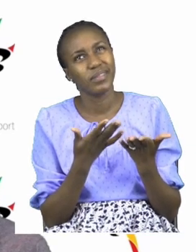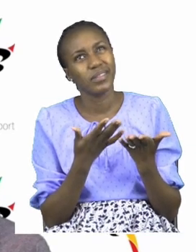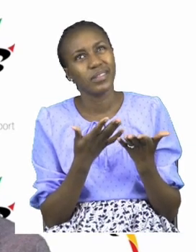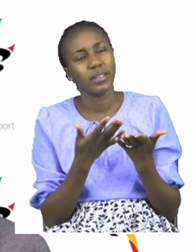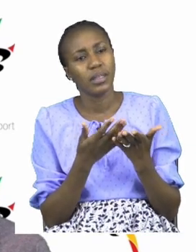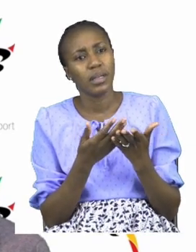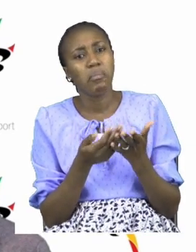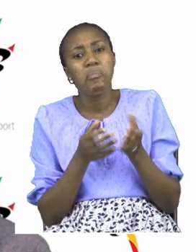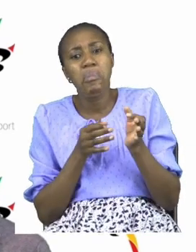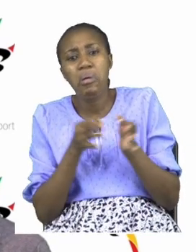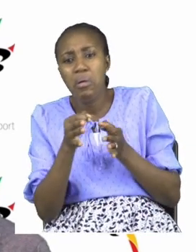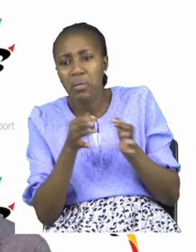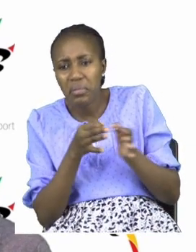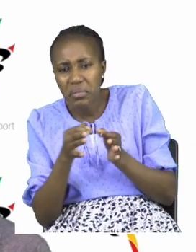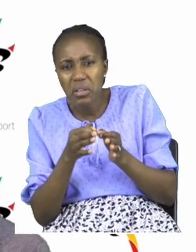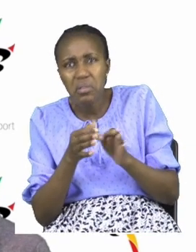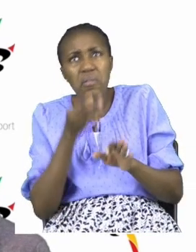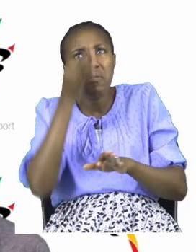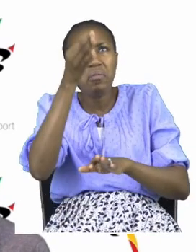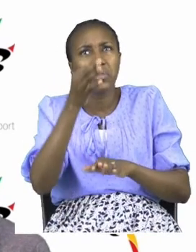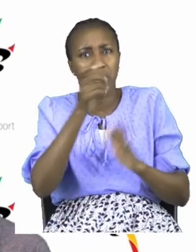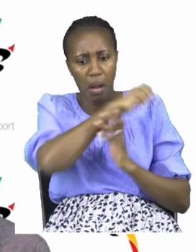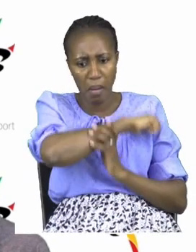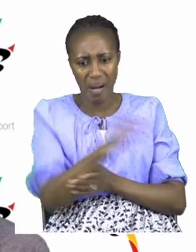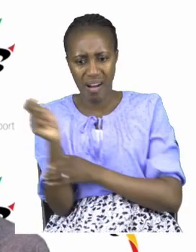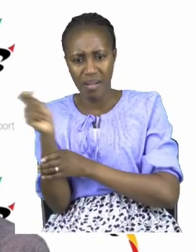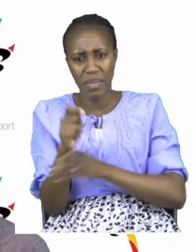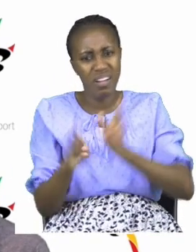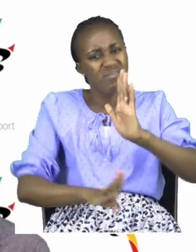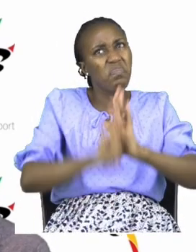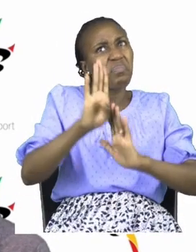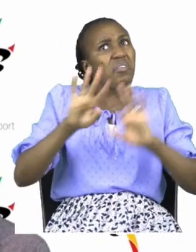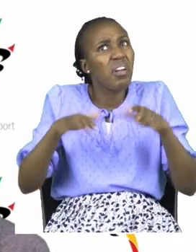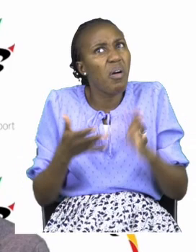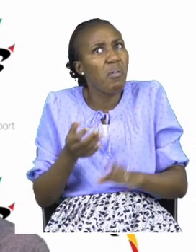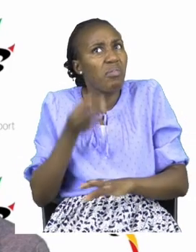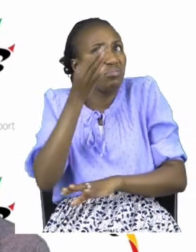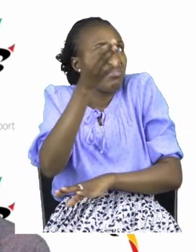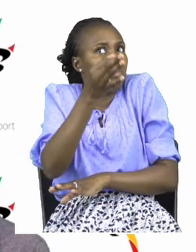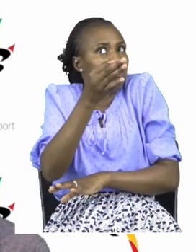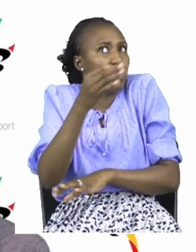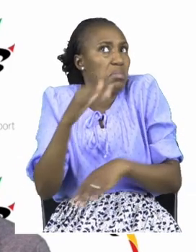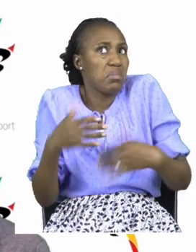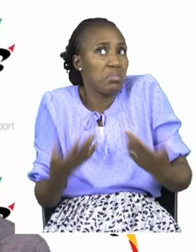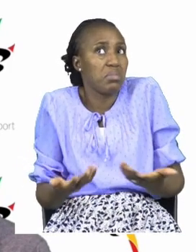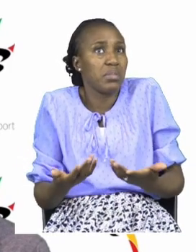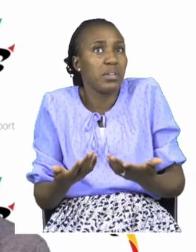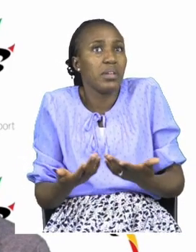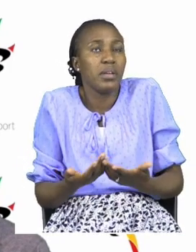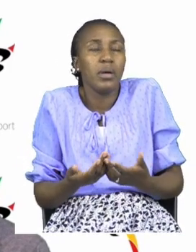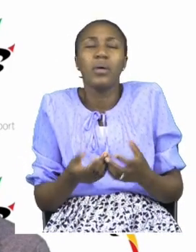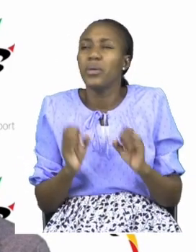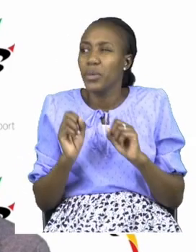see development going, or the path of developing the sports in Namibia? Yes,